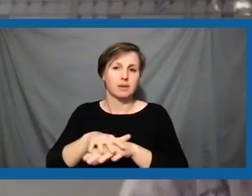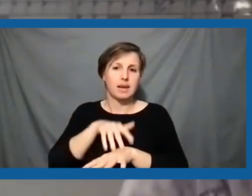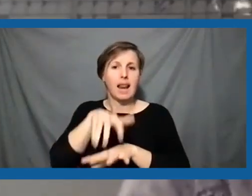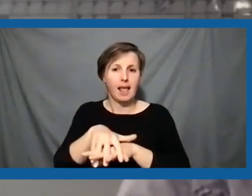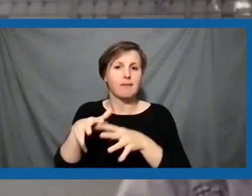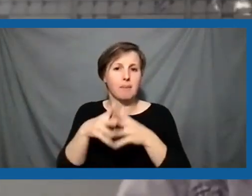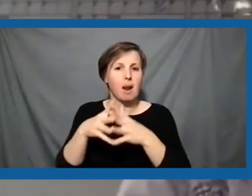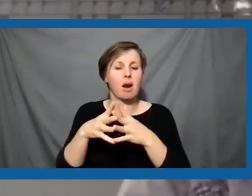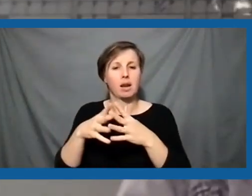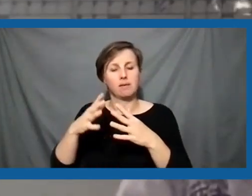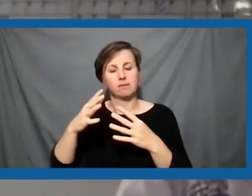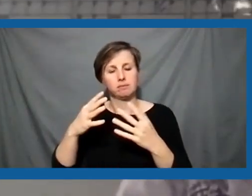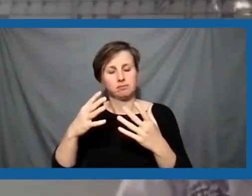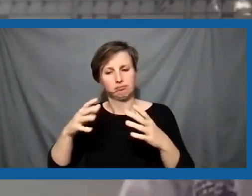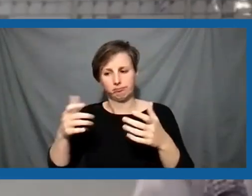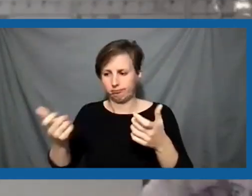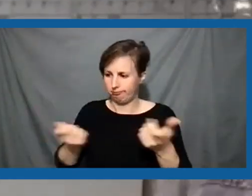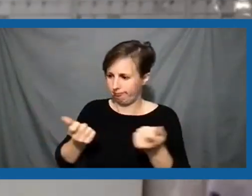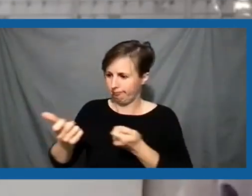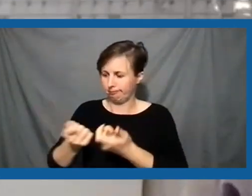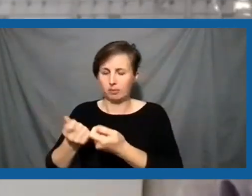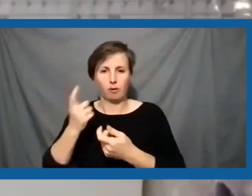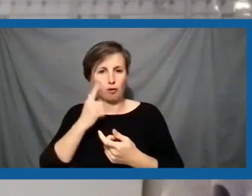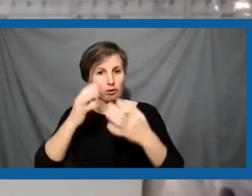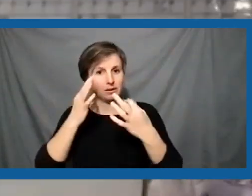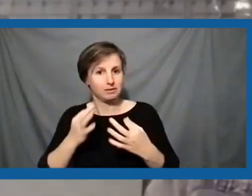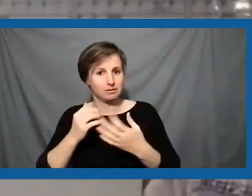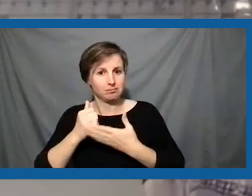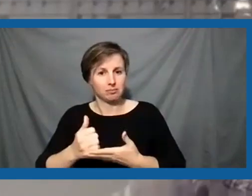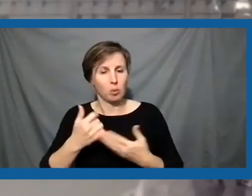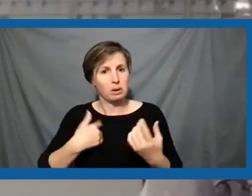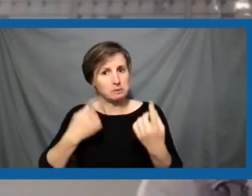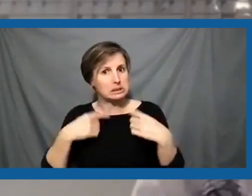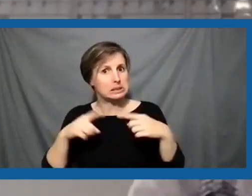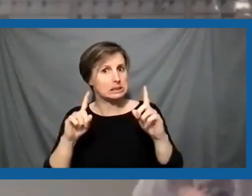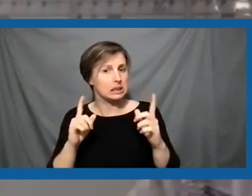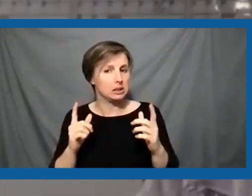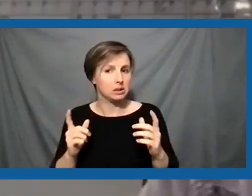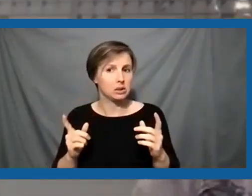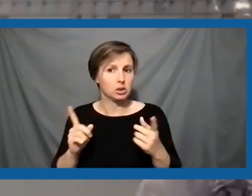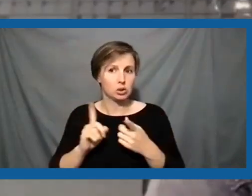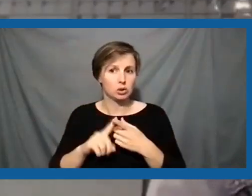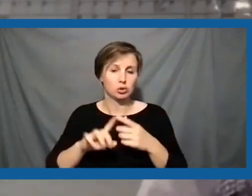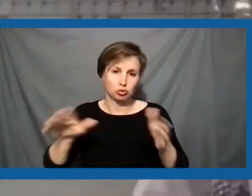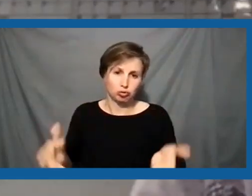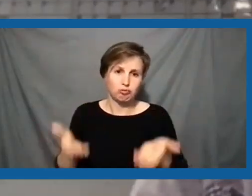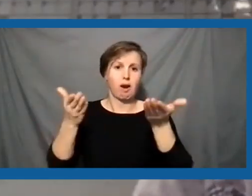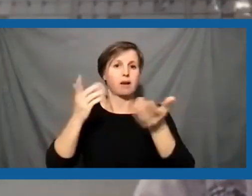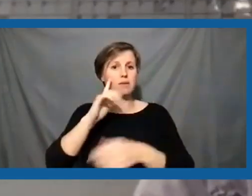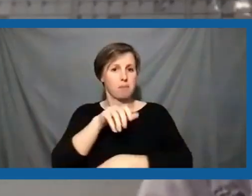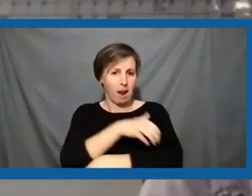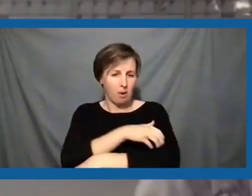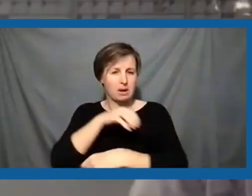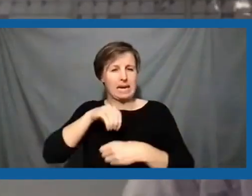decision-making table. And we've succeeded in our efforts to rise to power within the